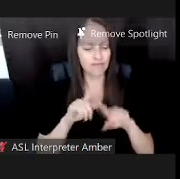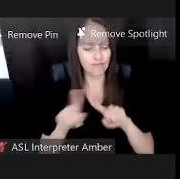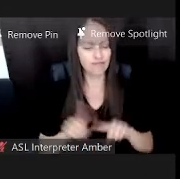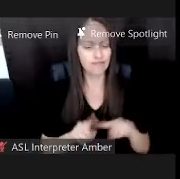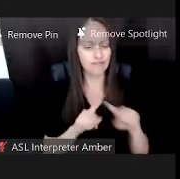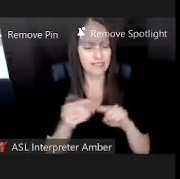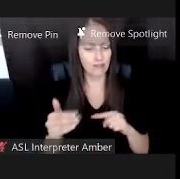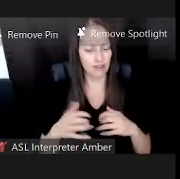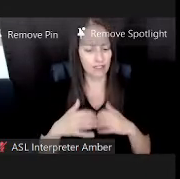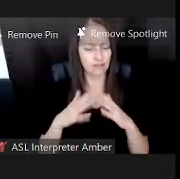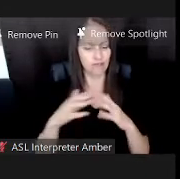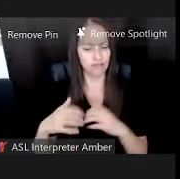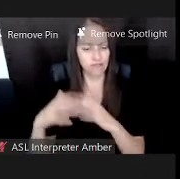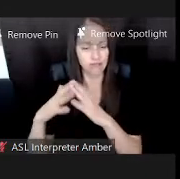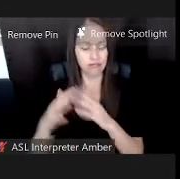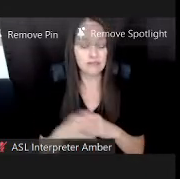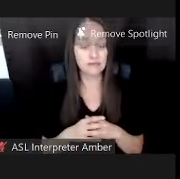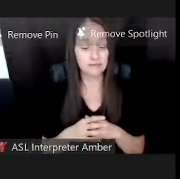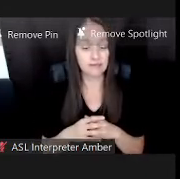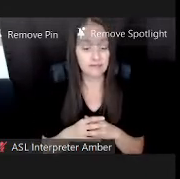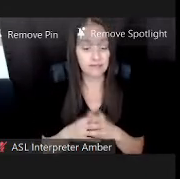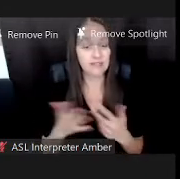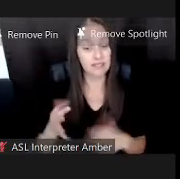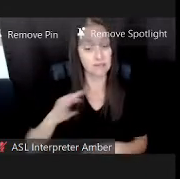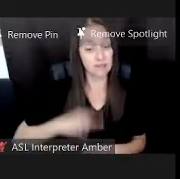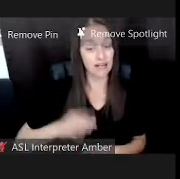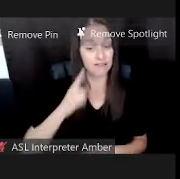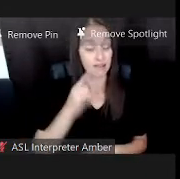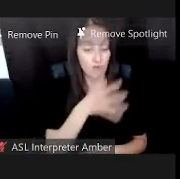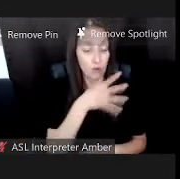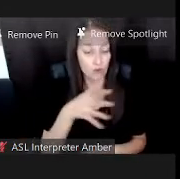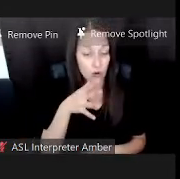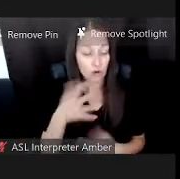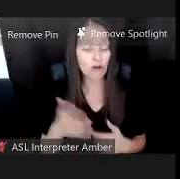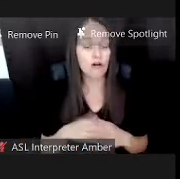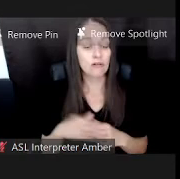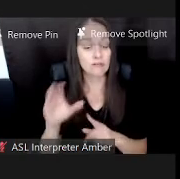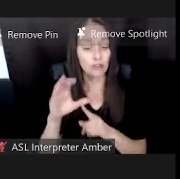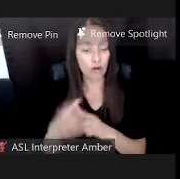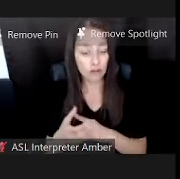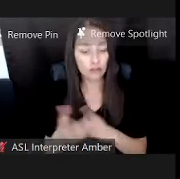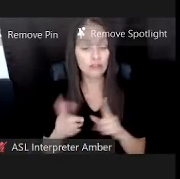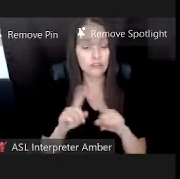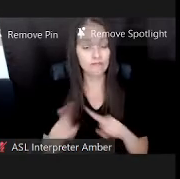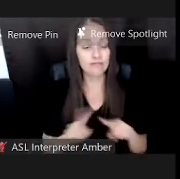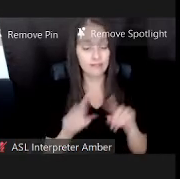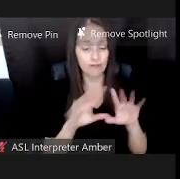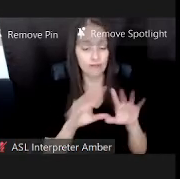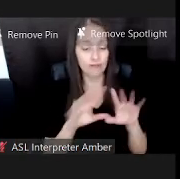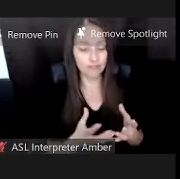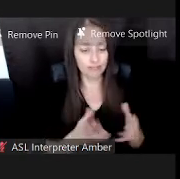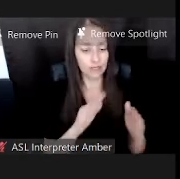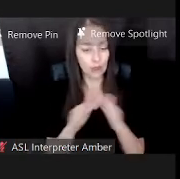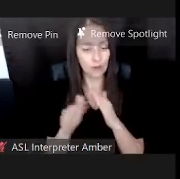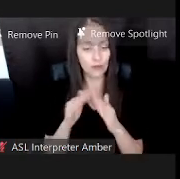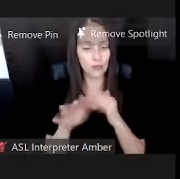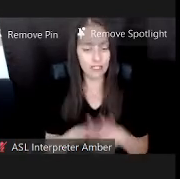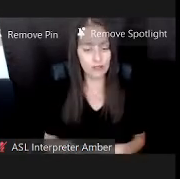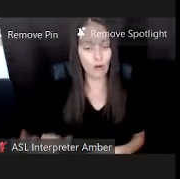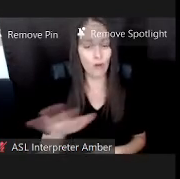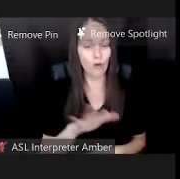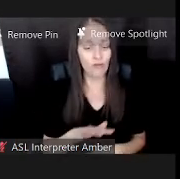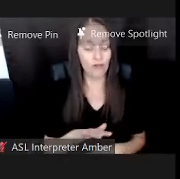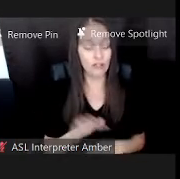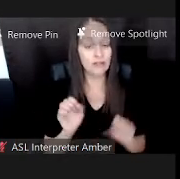has also done something across rural communities, culturally specific communities, and global communities, where they are in a chat